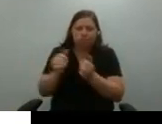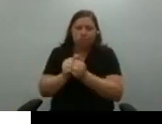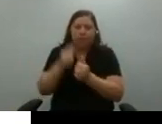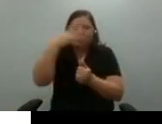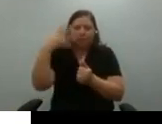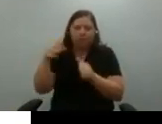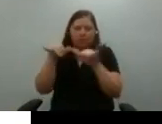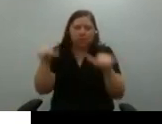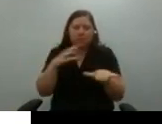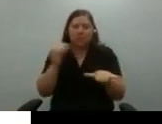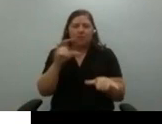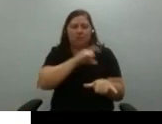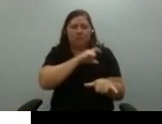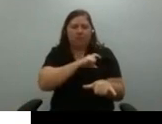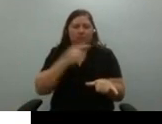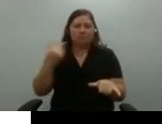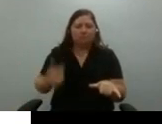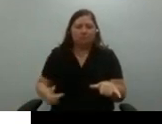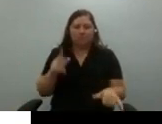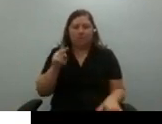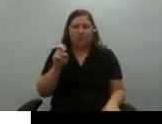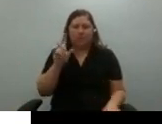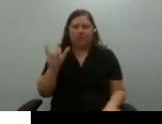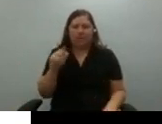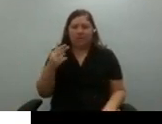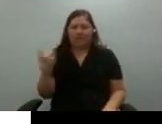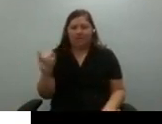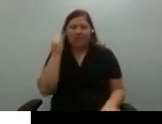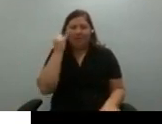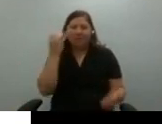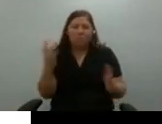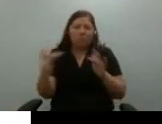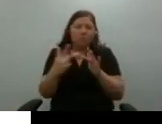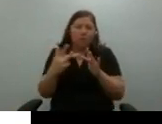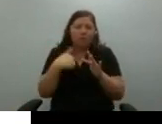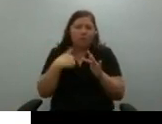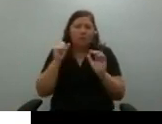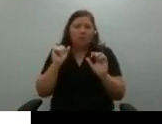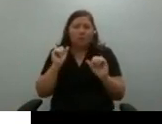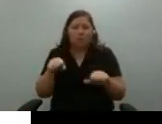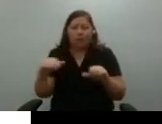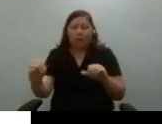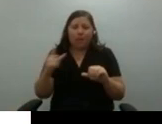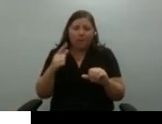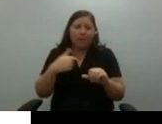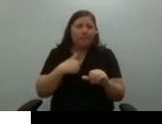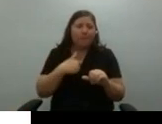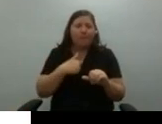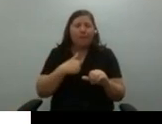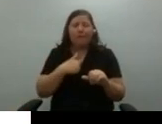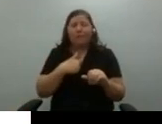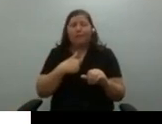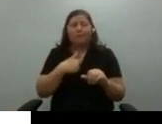He. My contact information is on the screen, so if you have any questions about what is presented, feel free to send me an